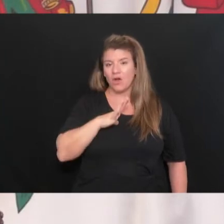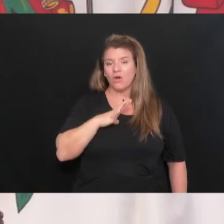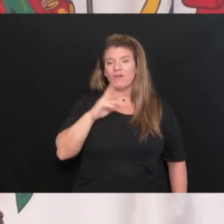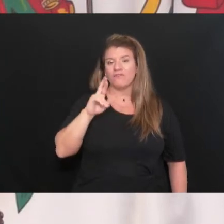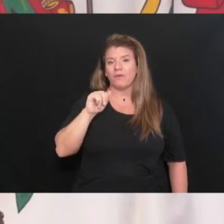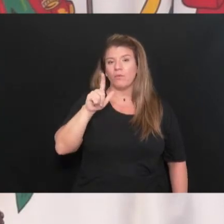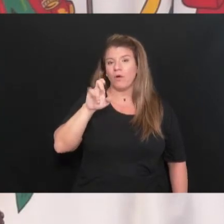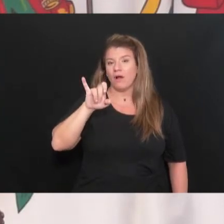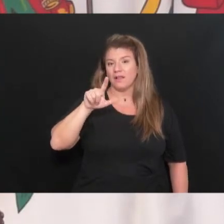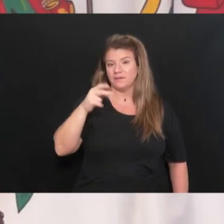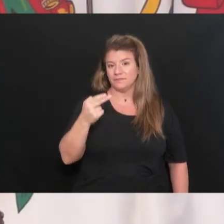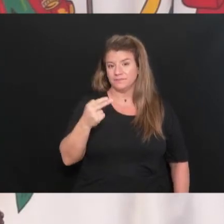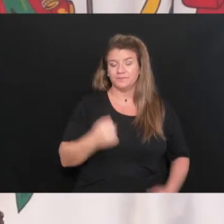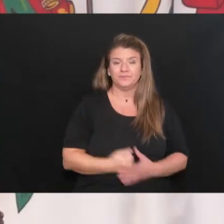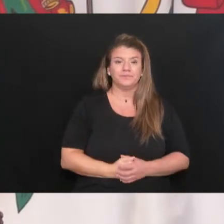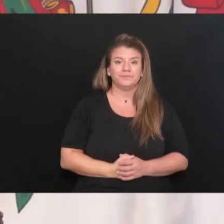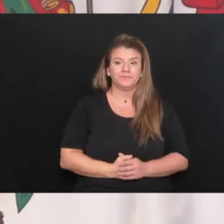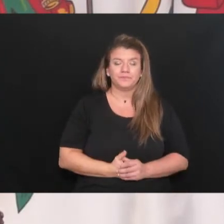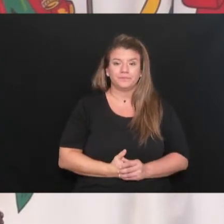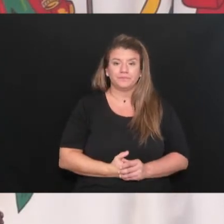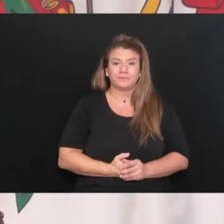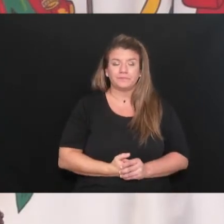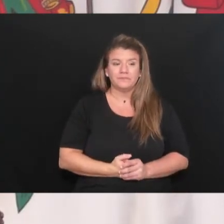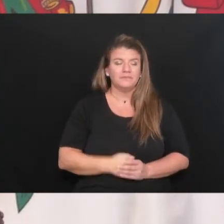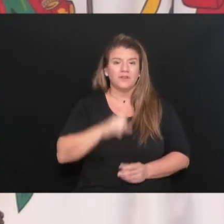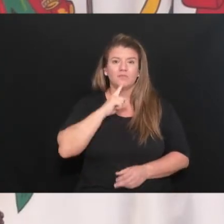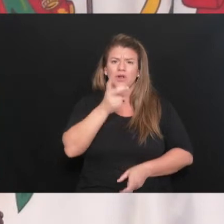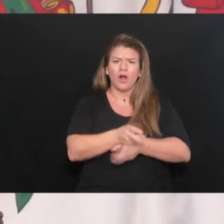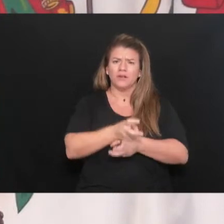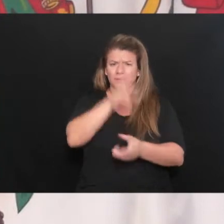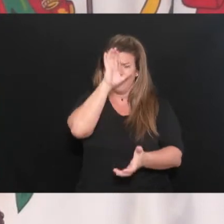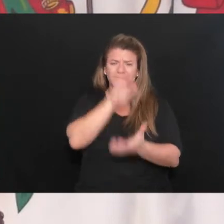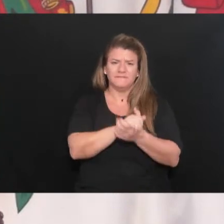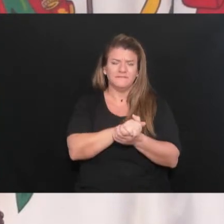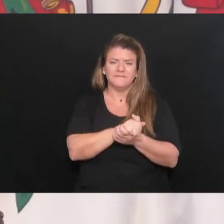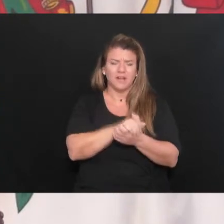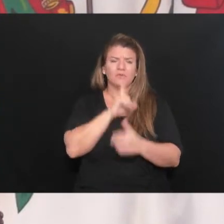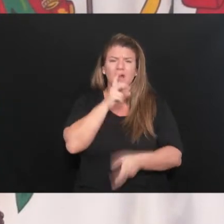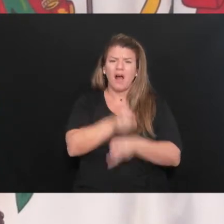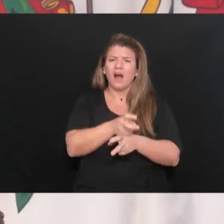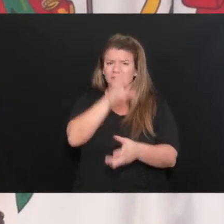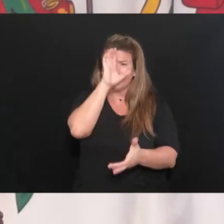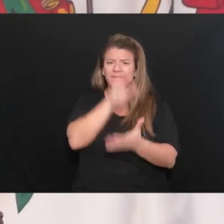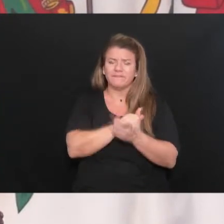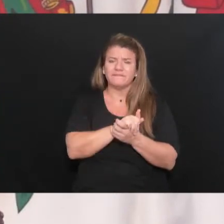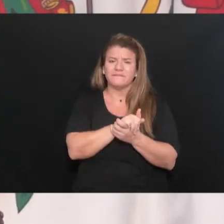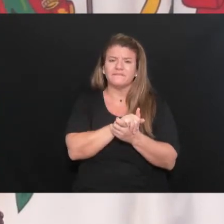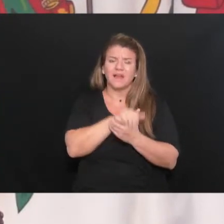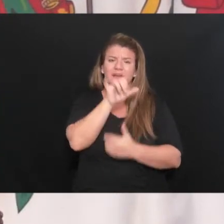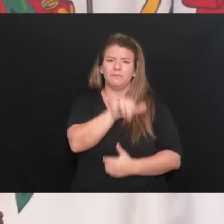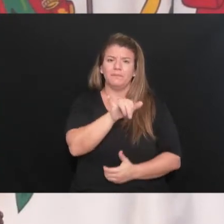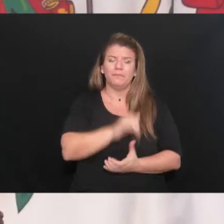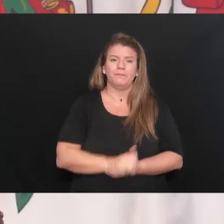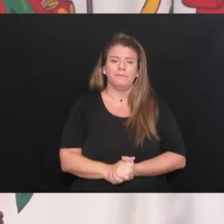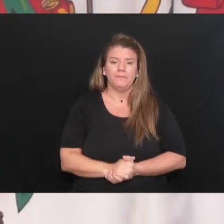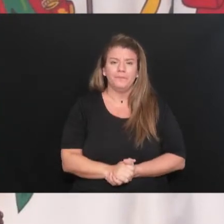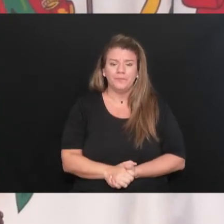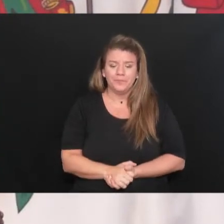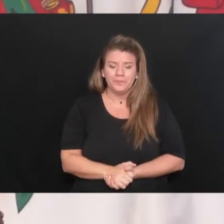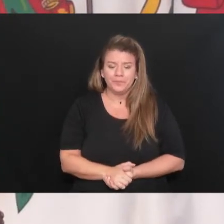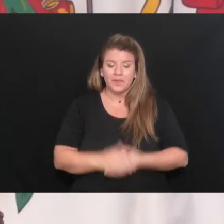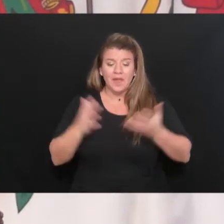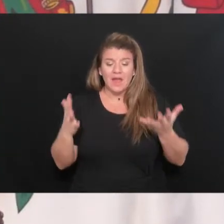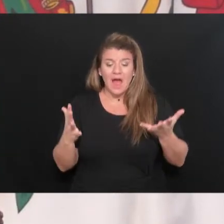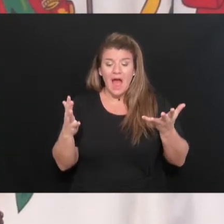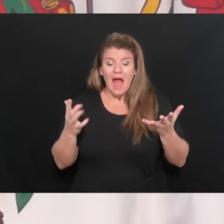County. It's unbelievable. Unbelievable when you think about it. I keep going